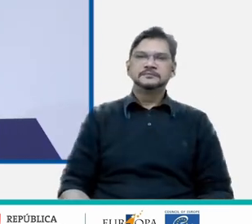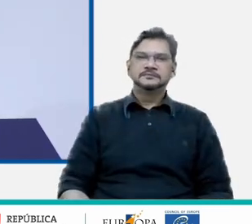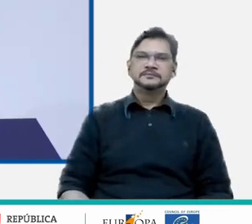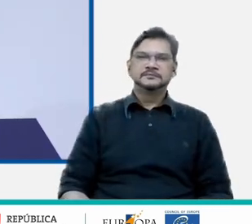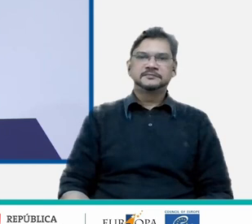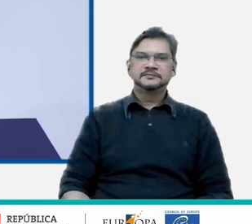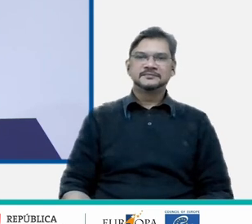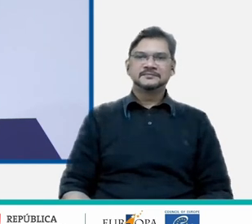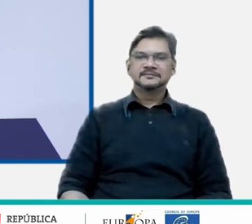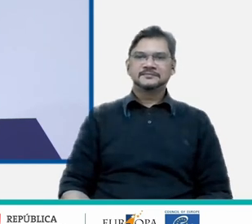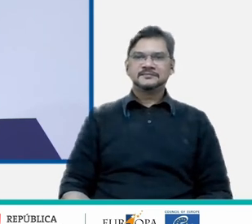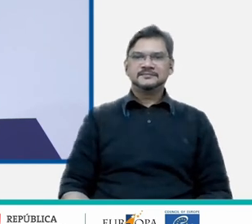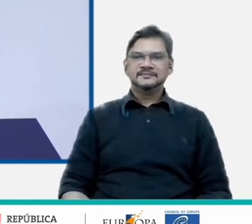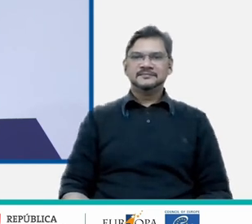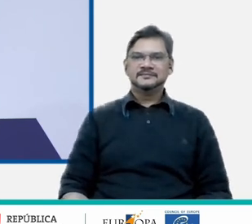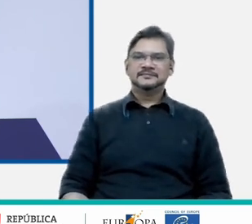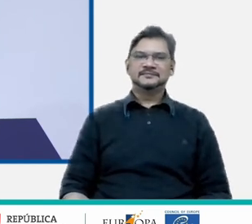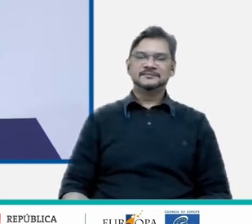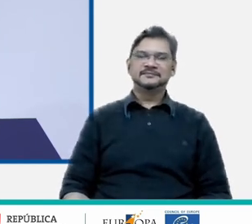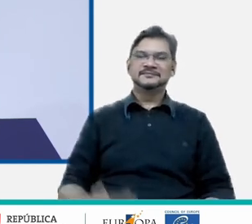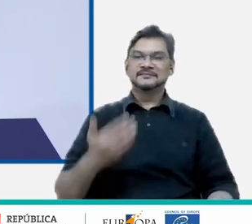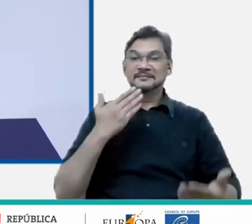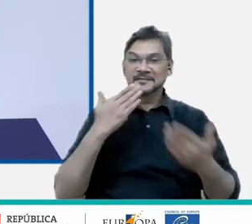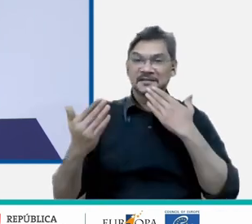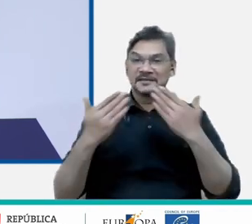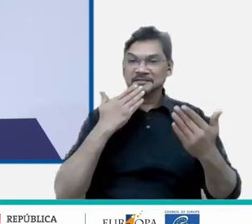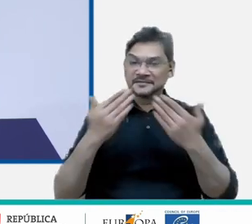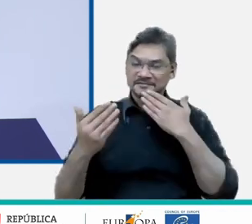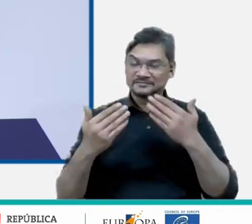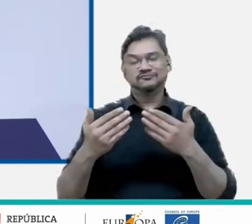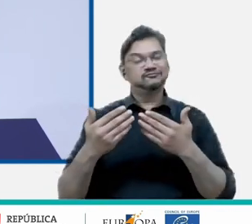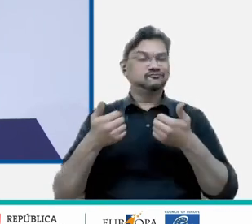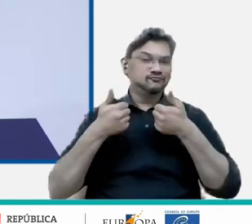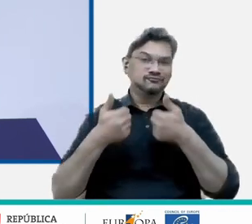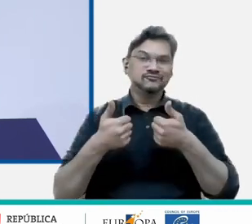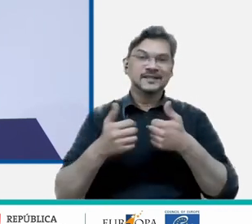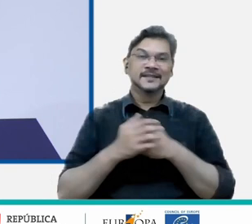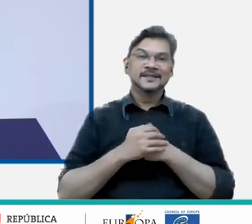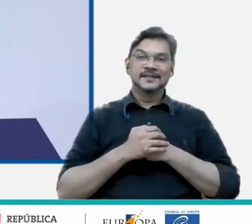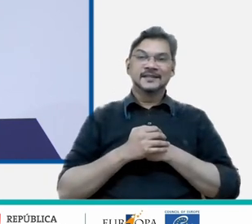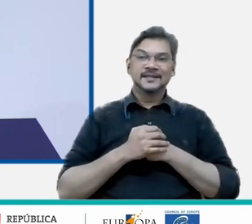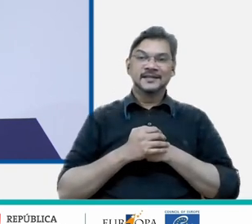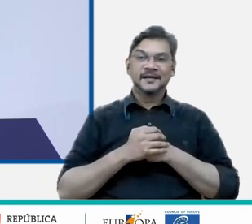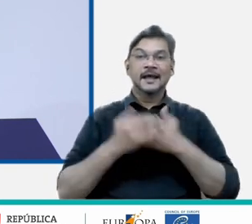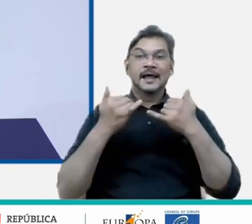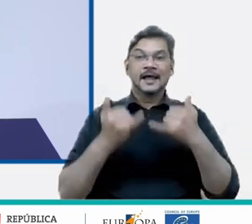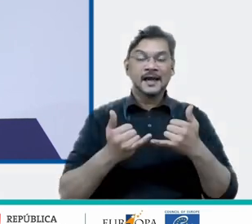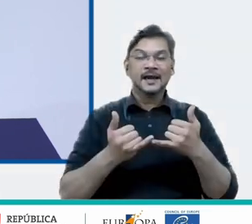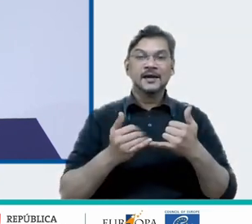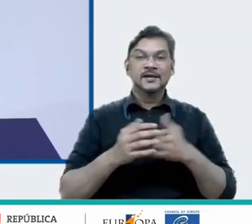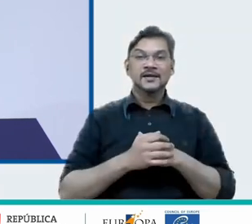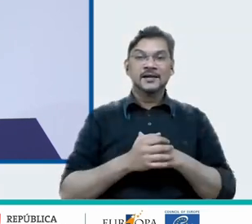Thank you, Ares, for your answers. And I'd like now to go to Mrs.